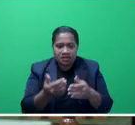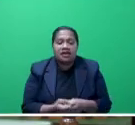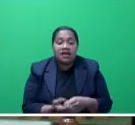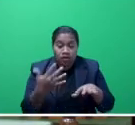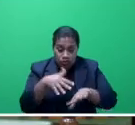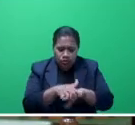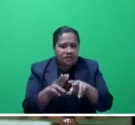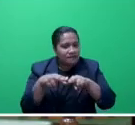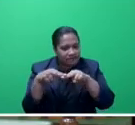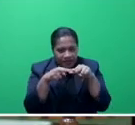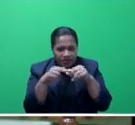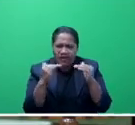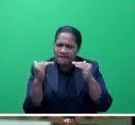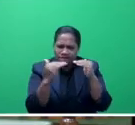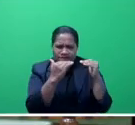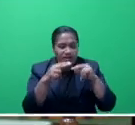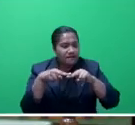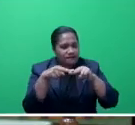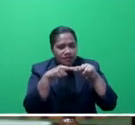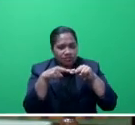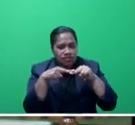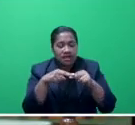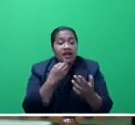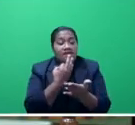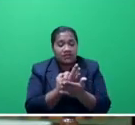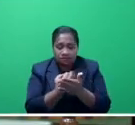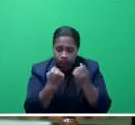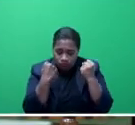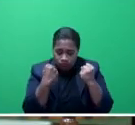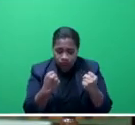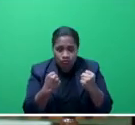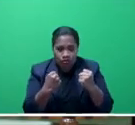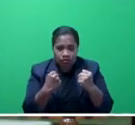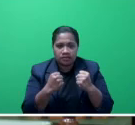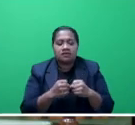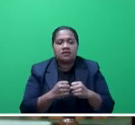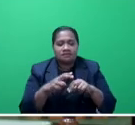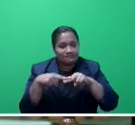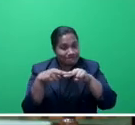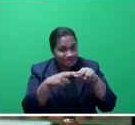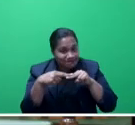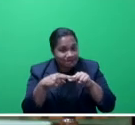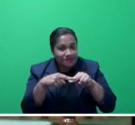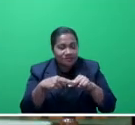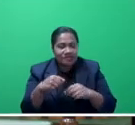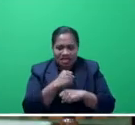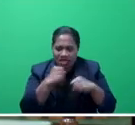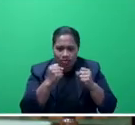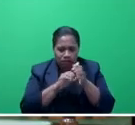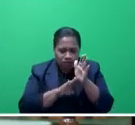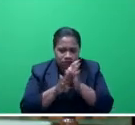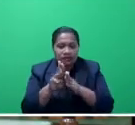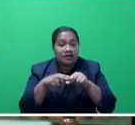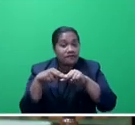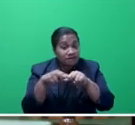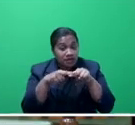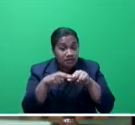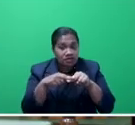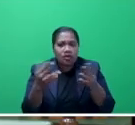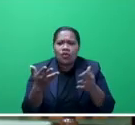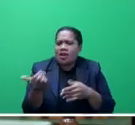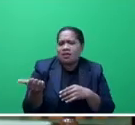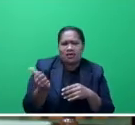fair Fiji, a financially strong and stable Fiji, a resilient Fiji, a Fiji where